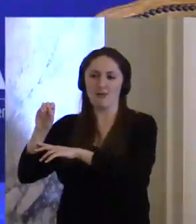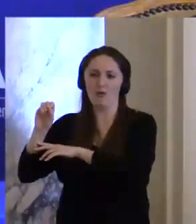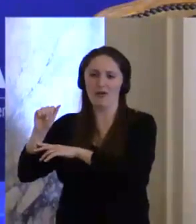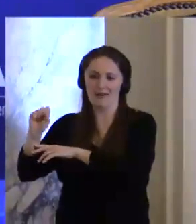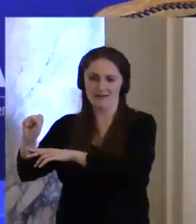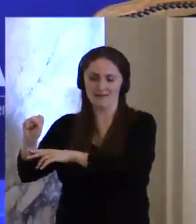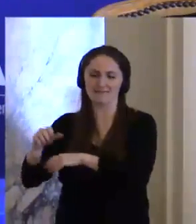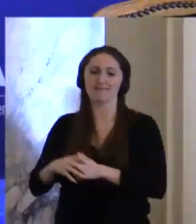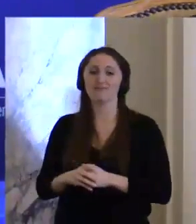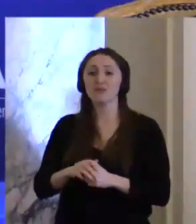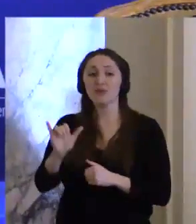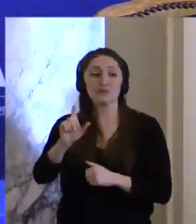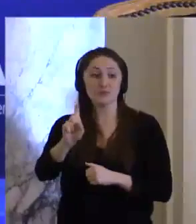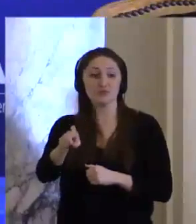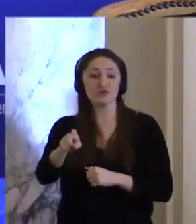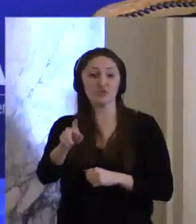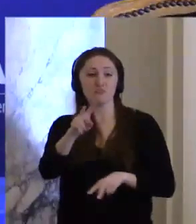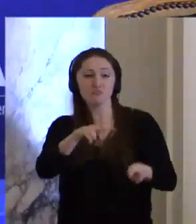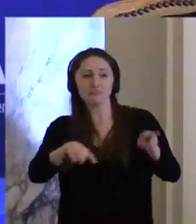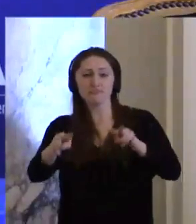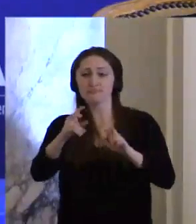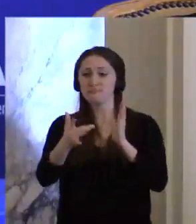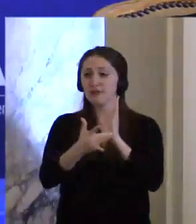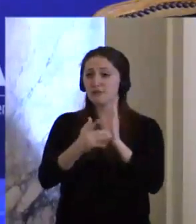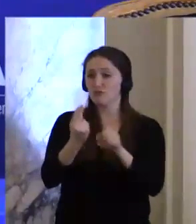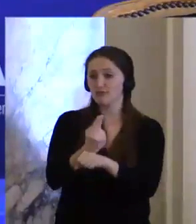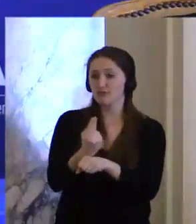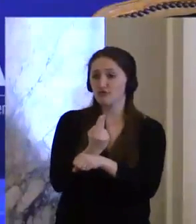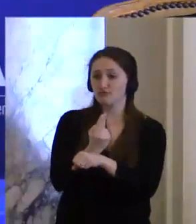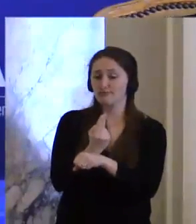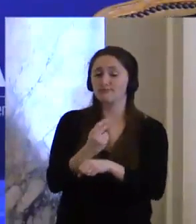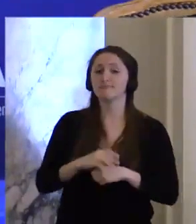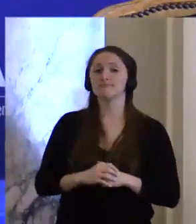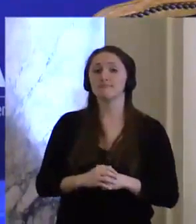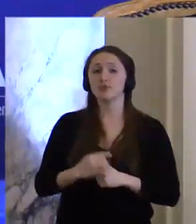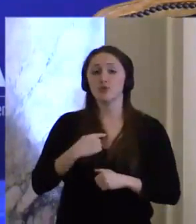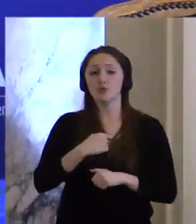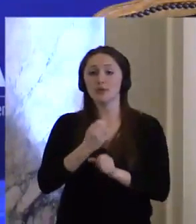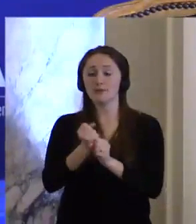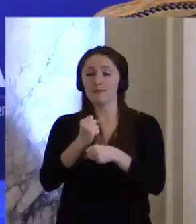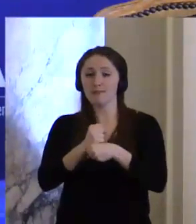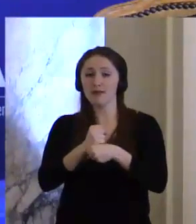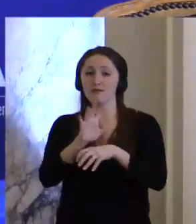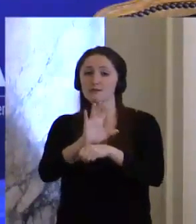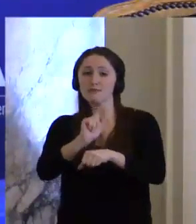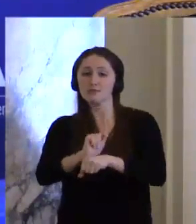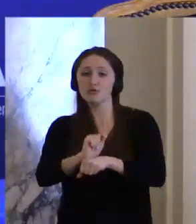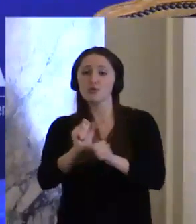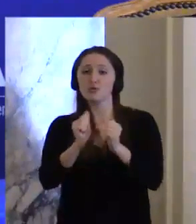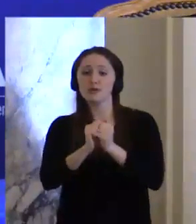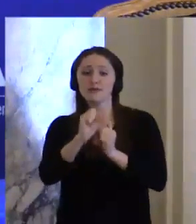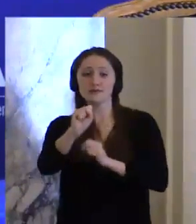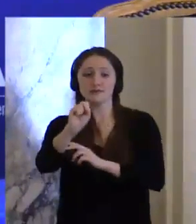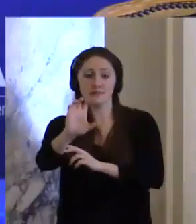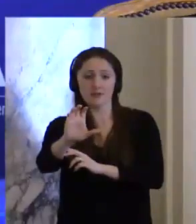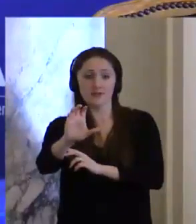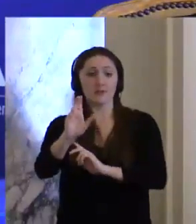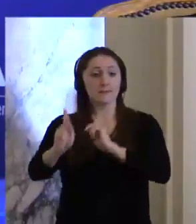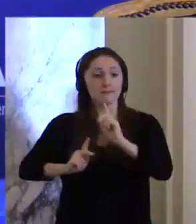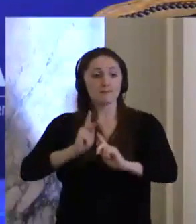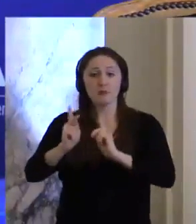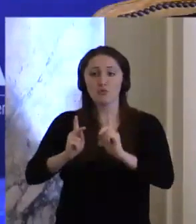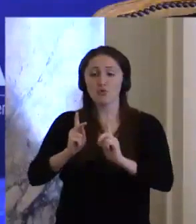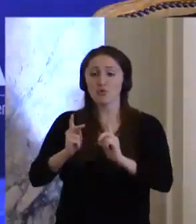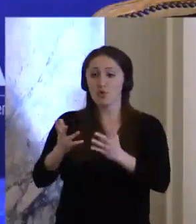the use of technology, so that when we make consultations to civil society, even those that have views